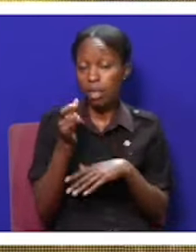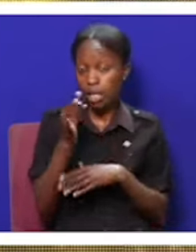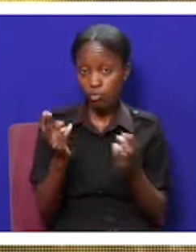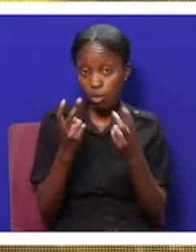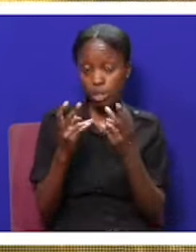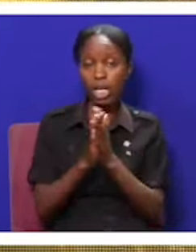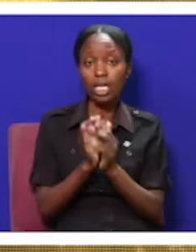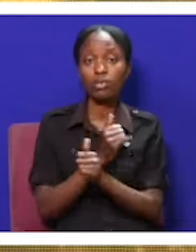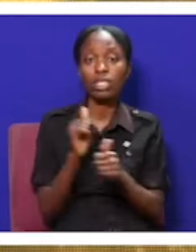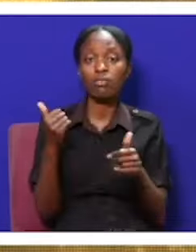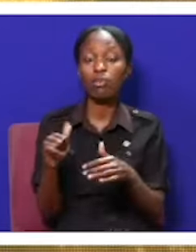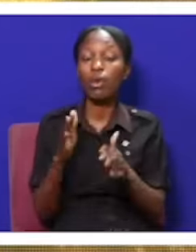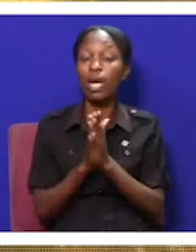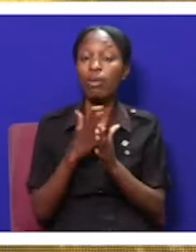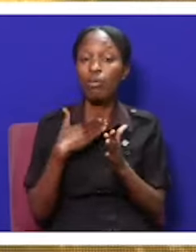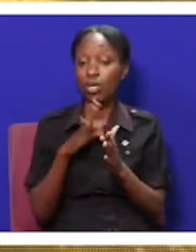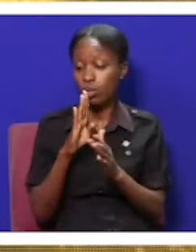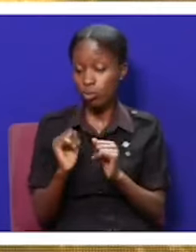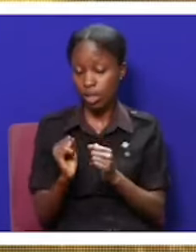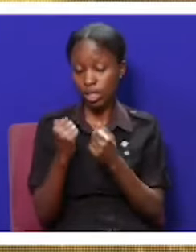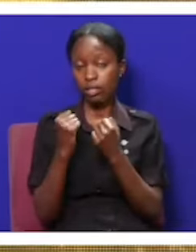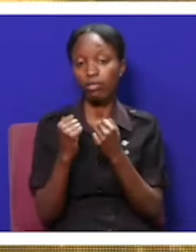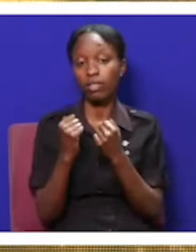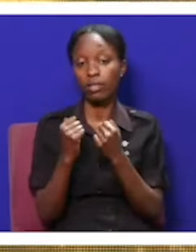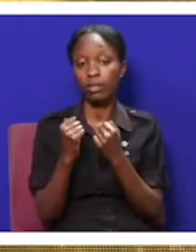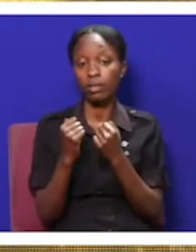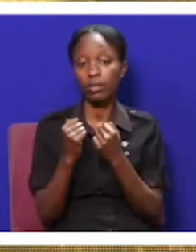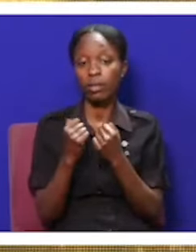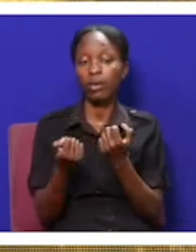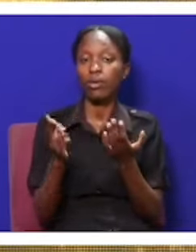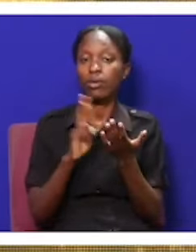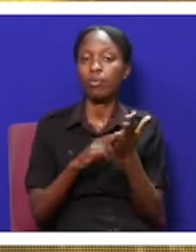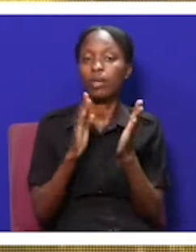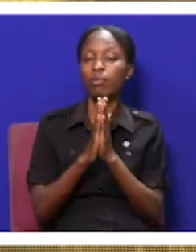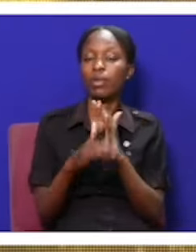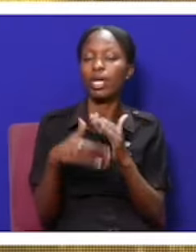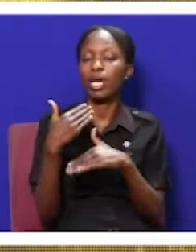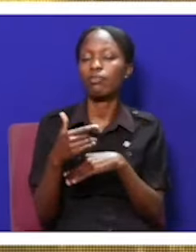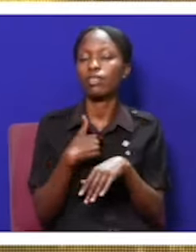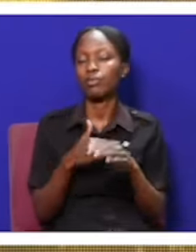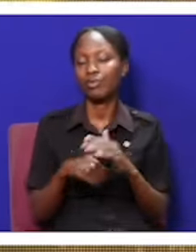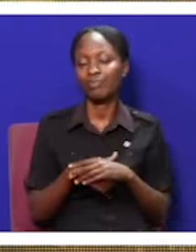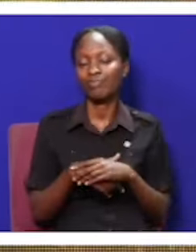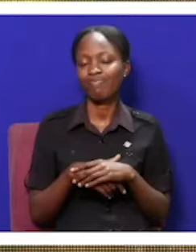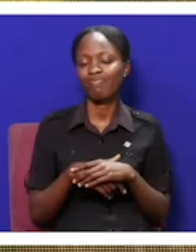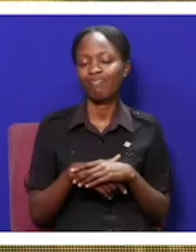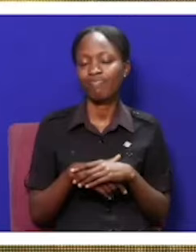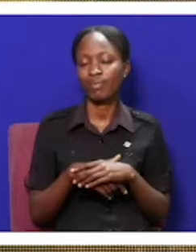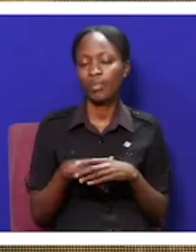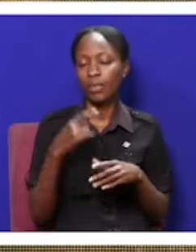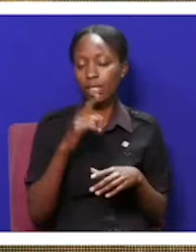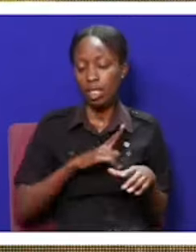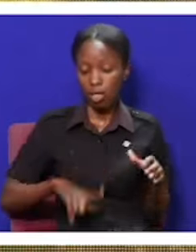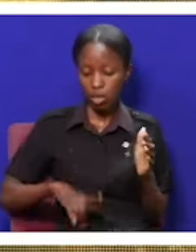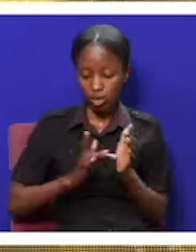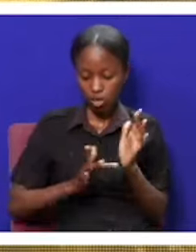Jesus and you really want to receive Jesus in your heart? Please repeat this prayer after me. Lord